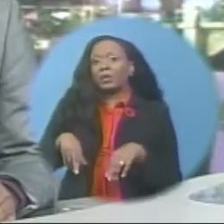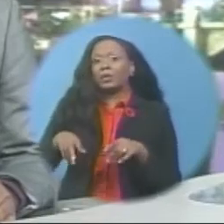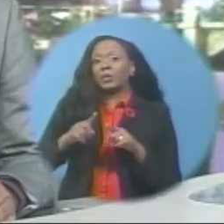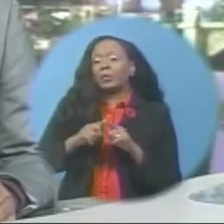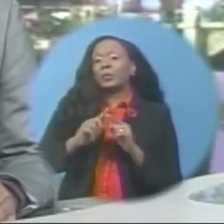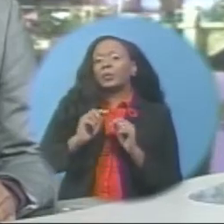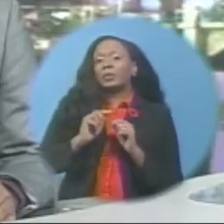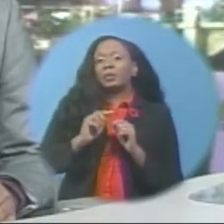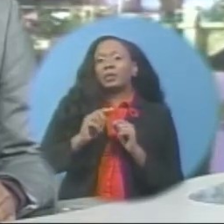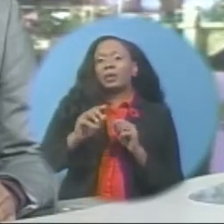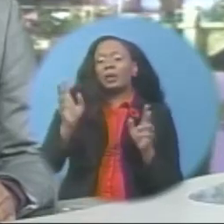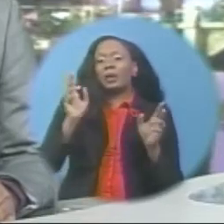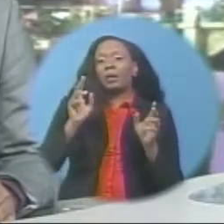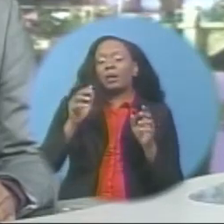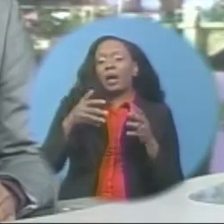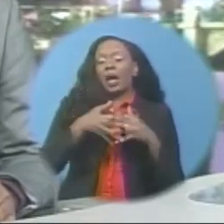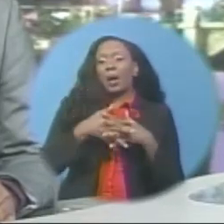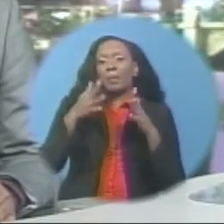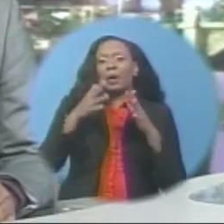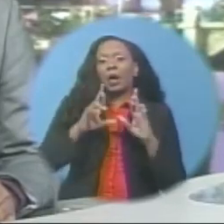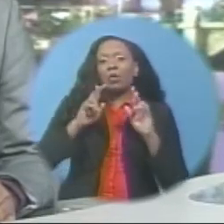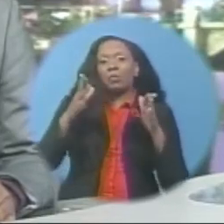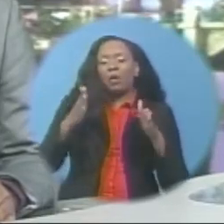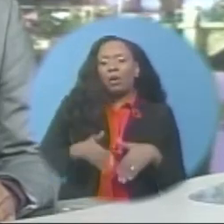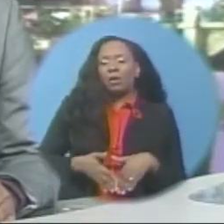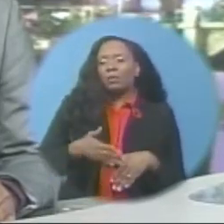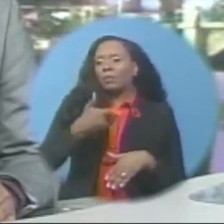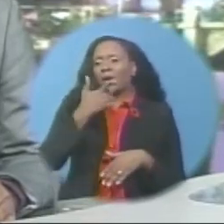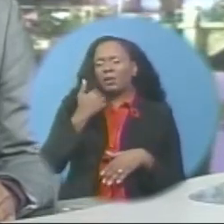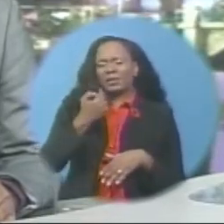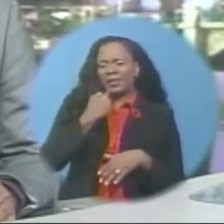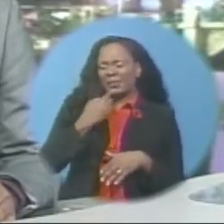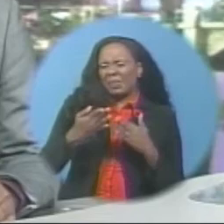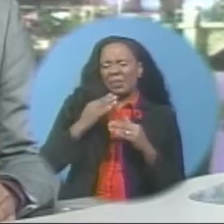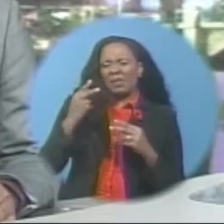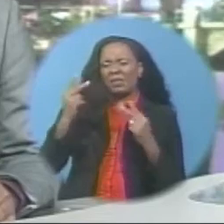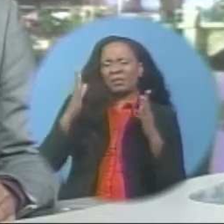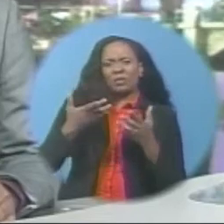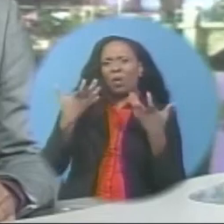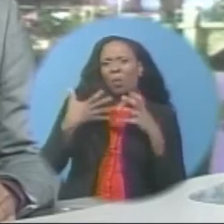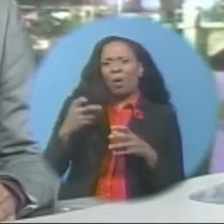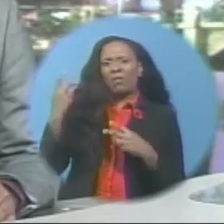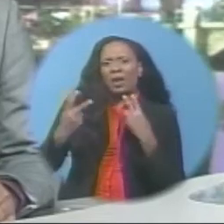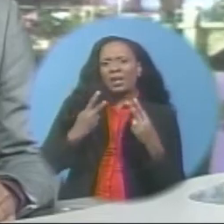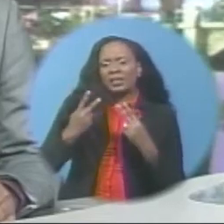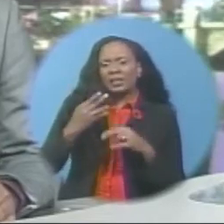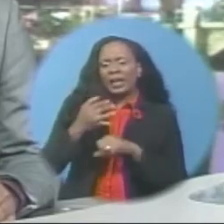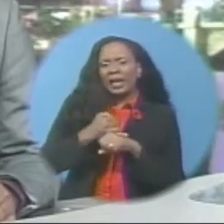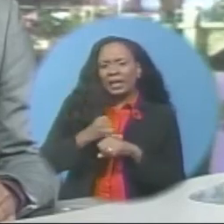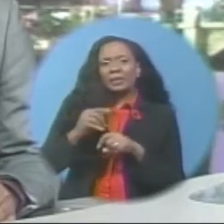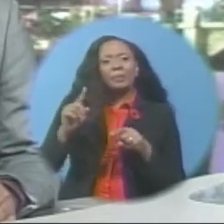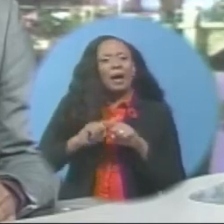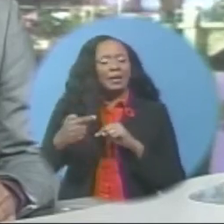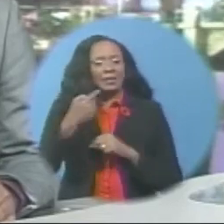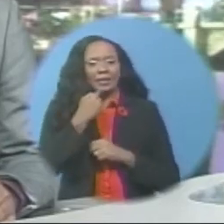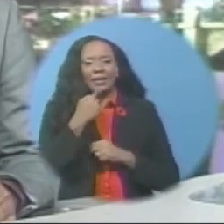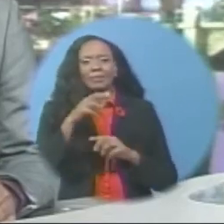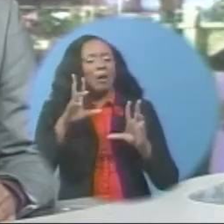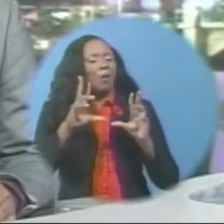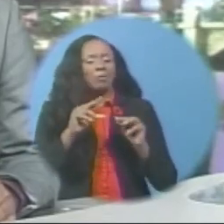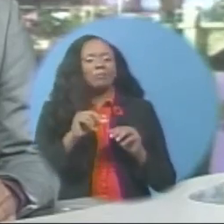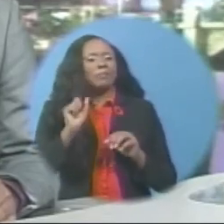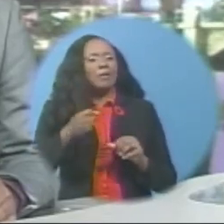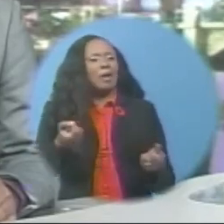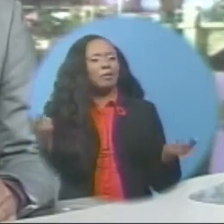Quest suggested that visitors might be turned off from visiting the region by even the slightest amount of damage to one of the islands. But Mr. Riley says that